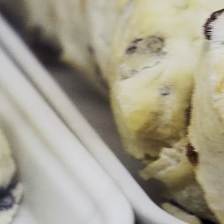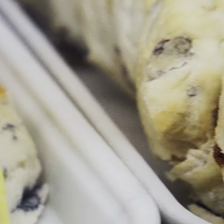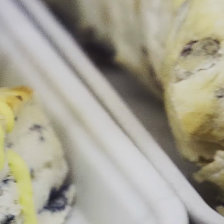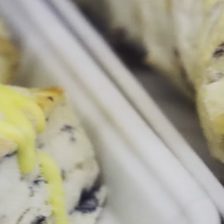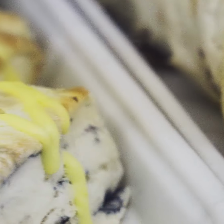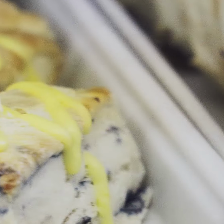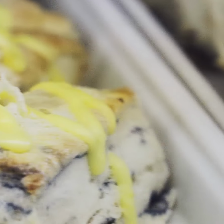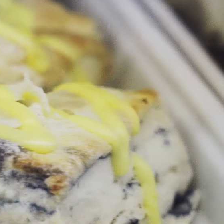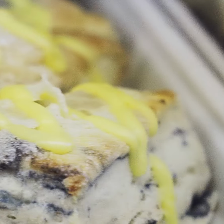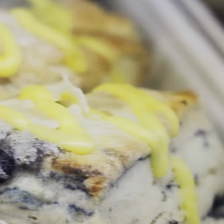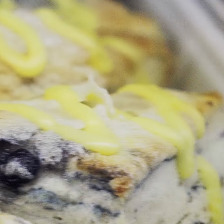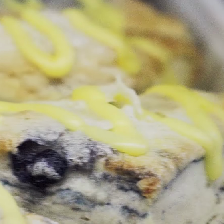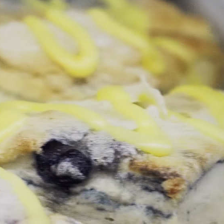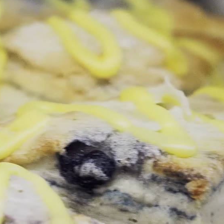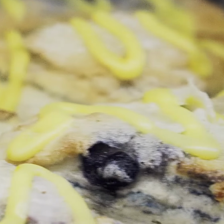We'll be right back.